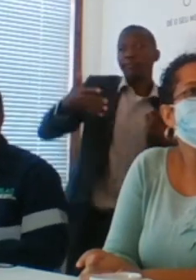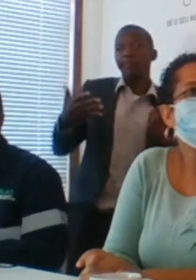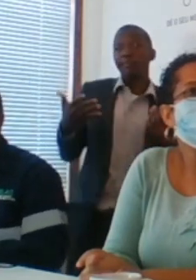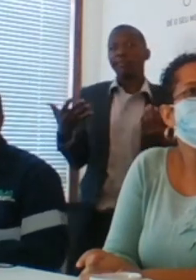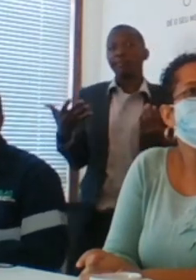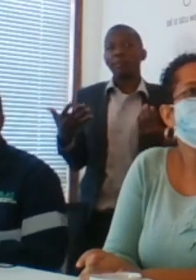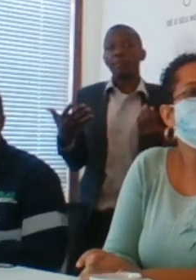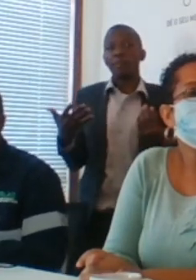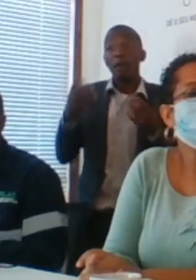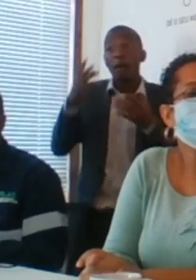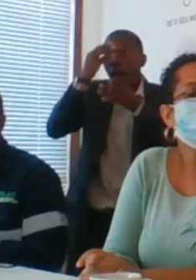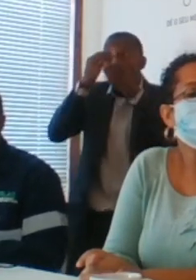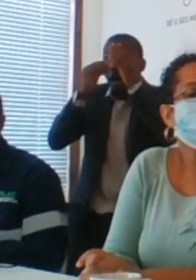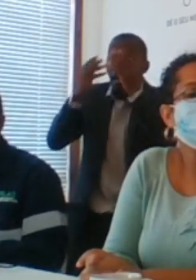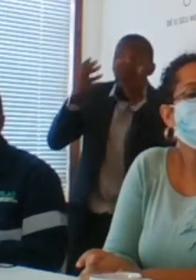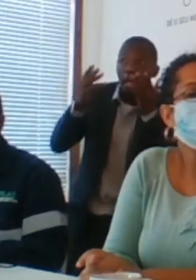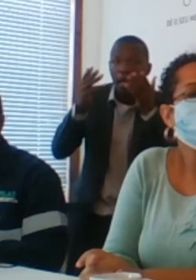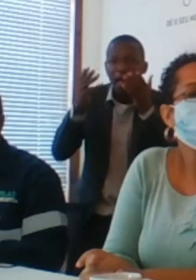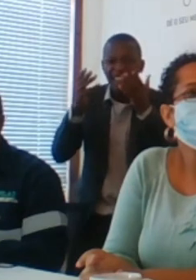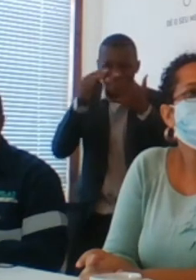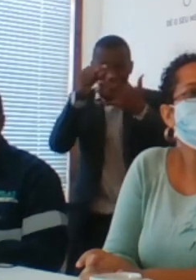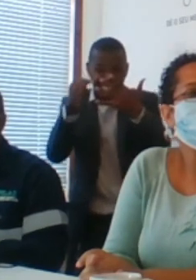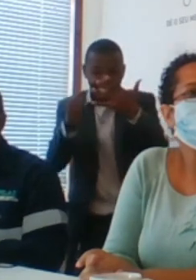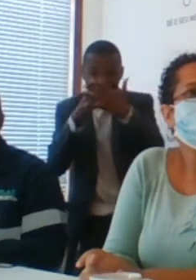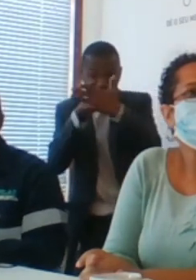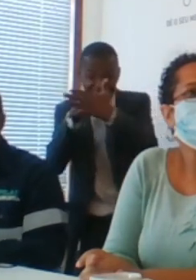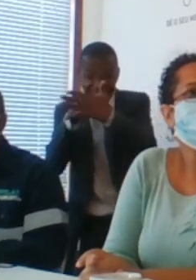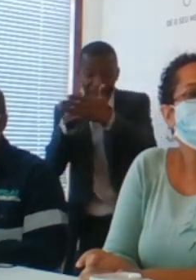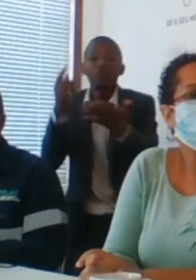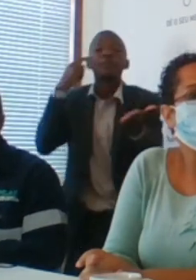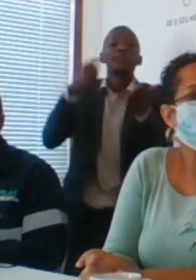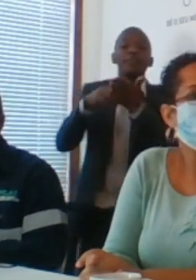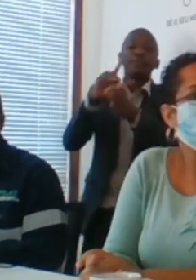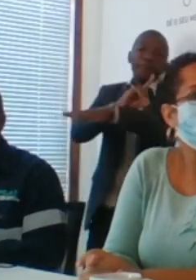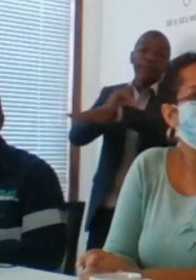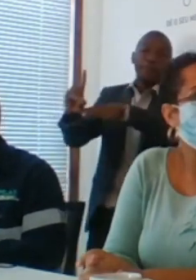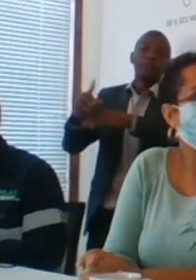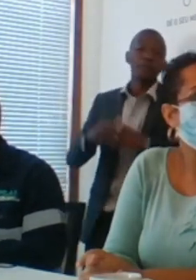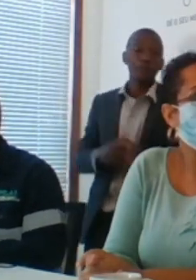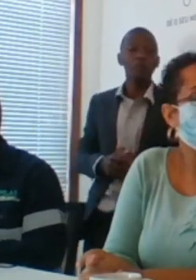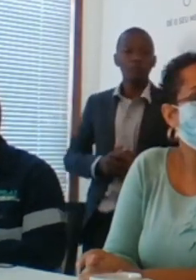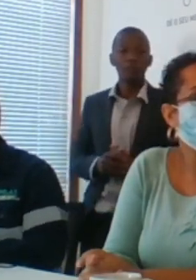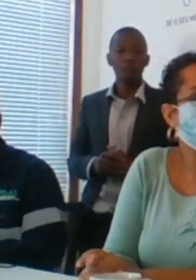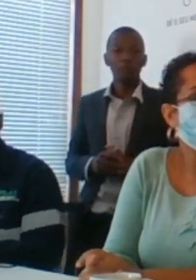and learning. Right. So, please, would you mind